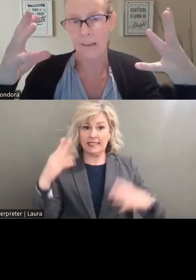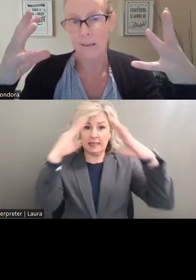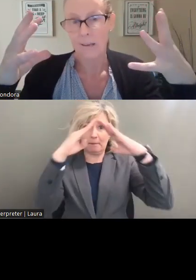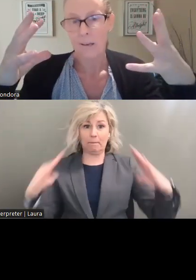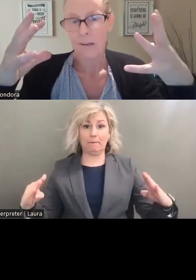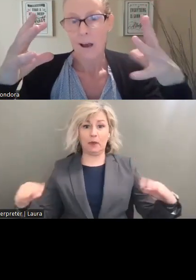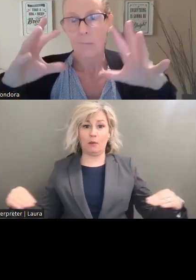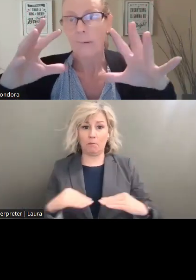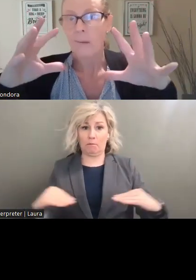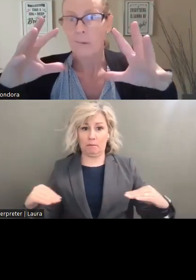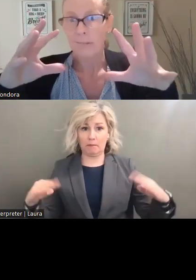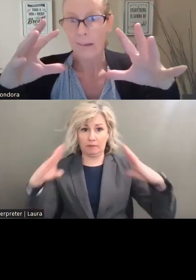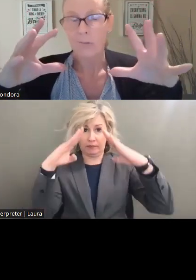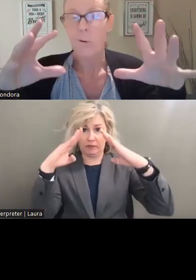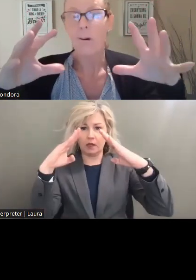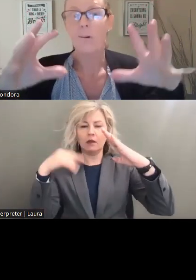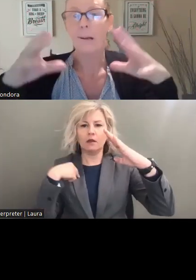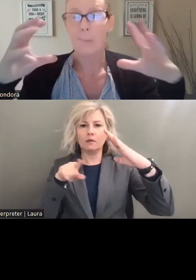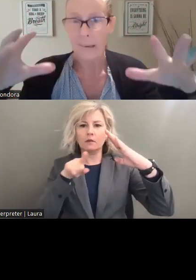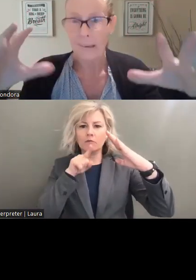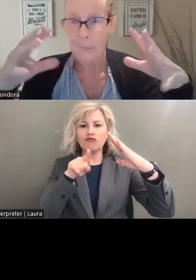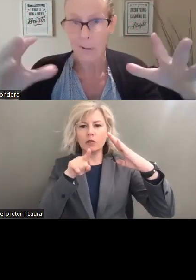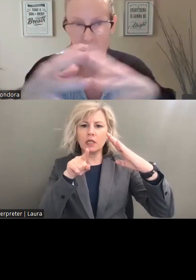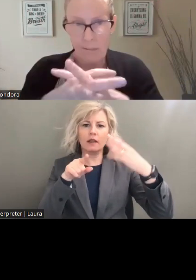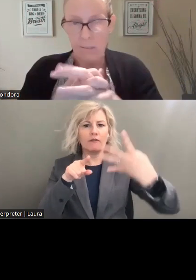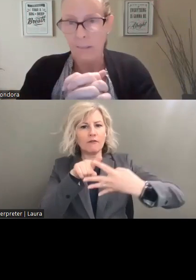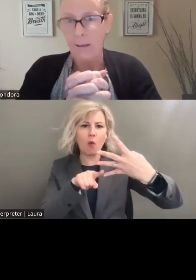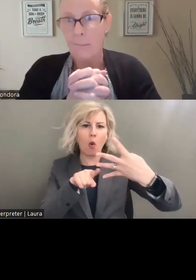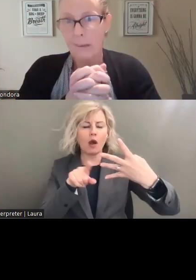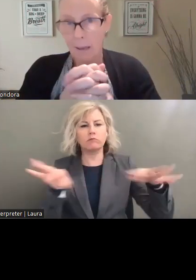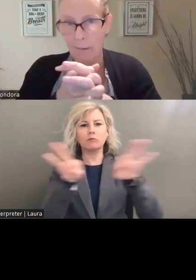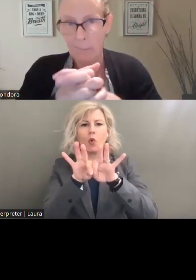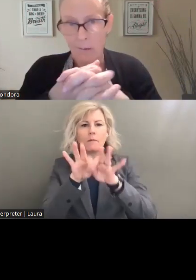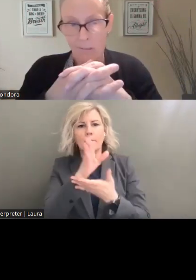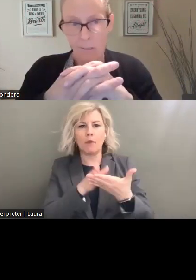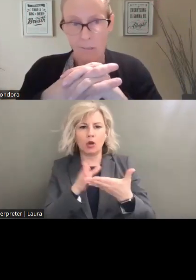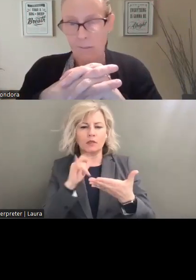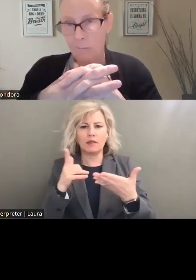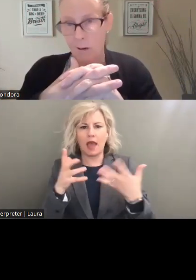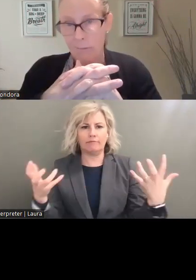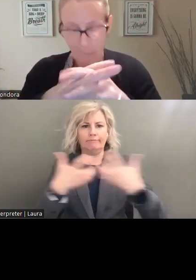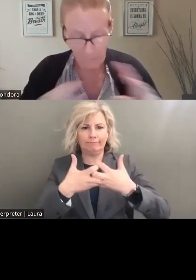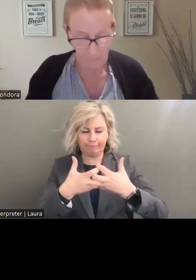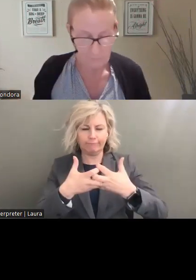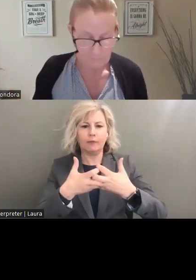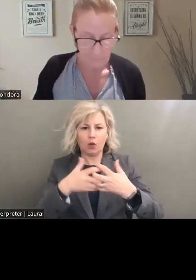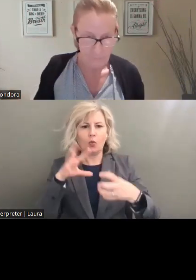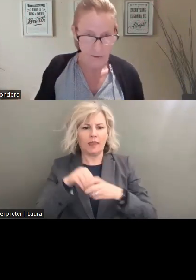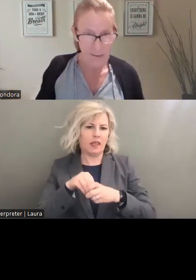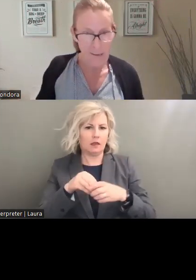would say really reflect 4 critical key components that come together in person-centered recovery